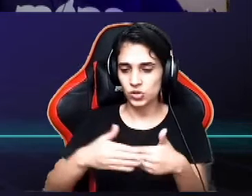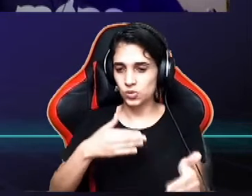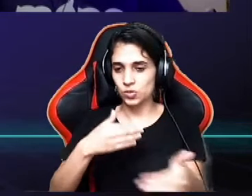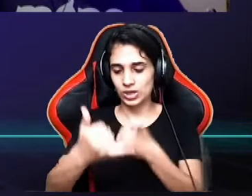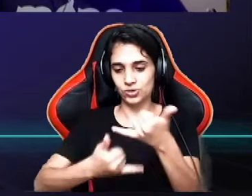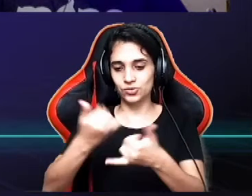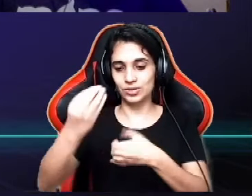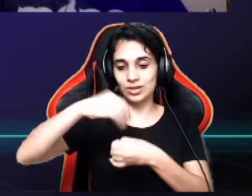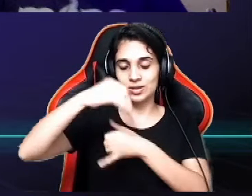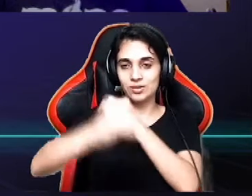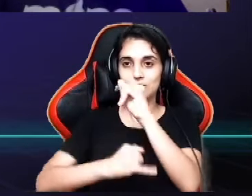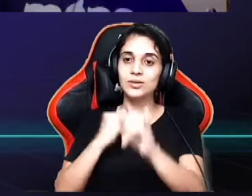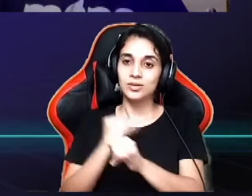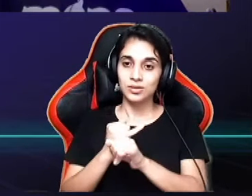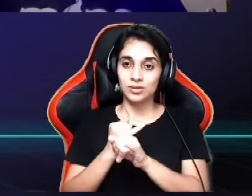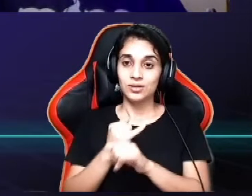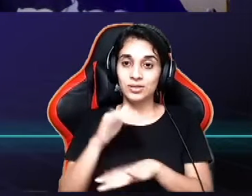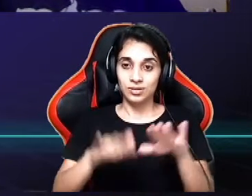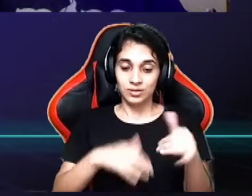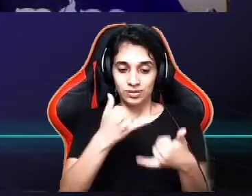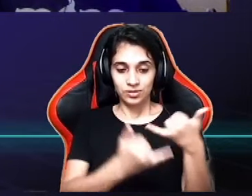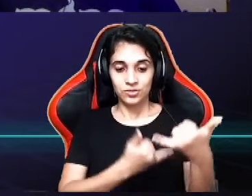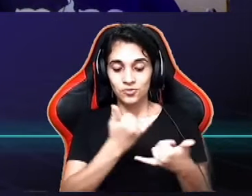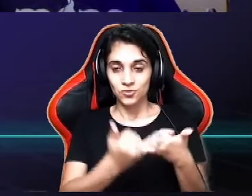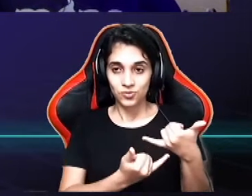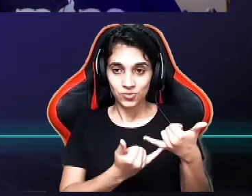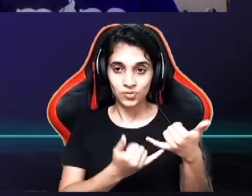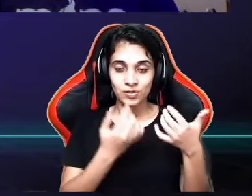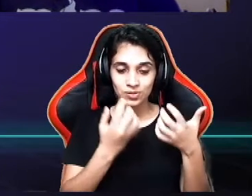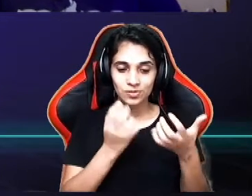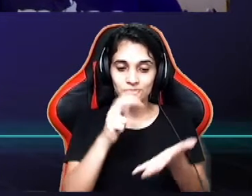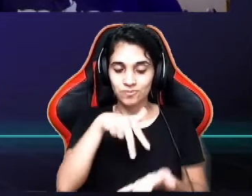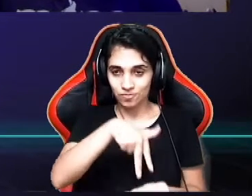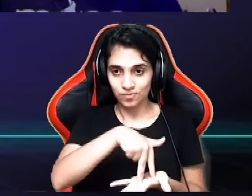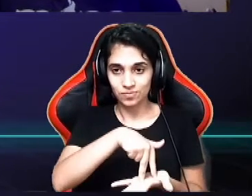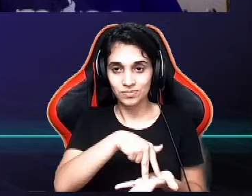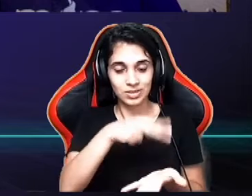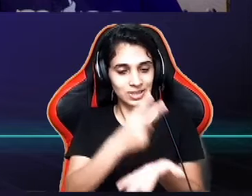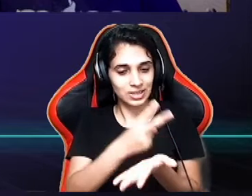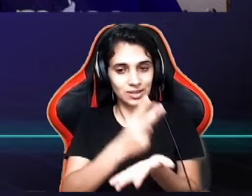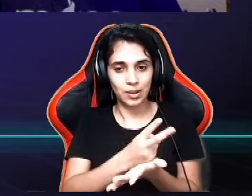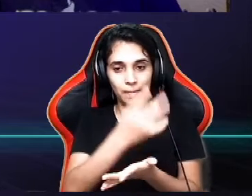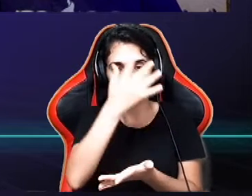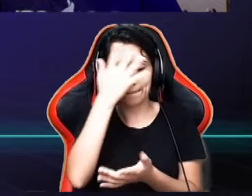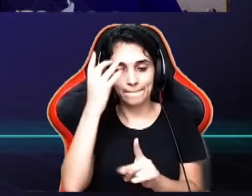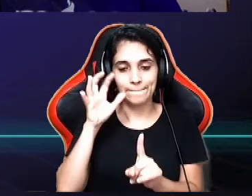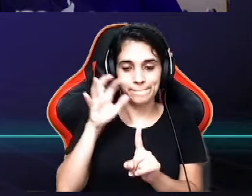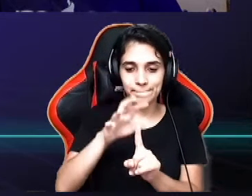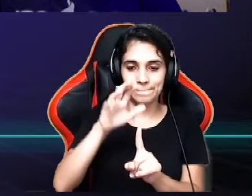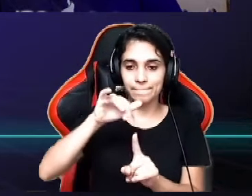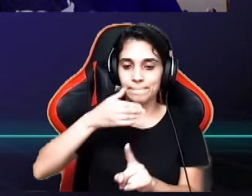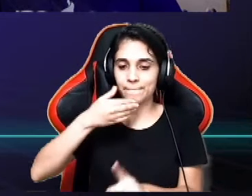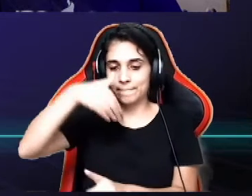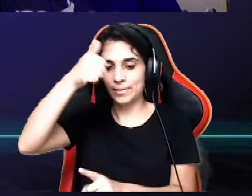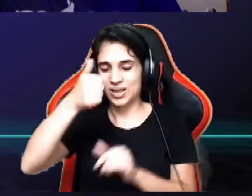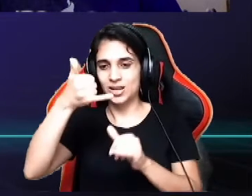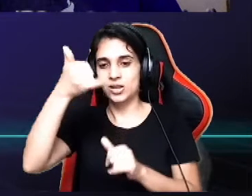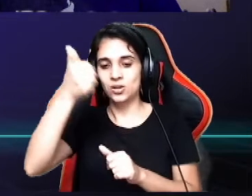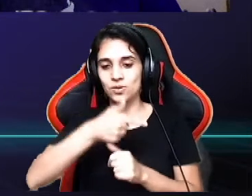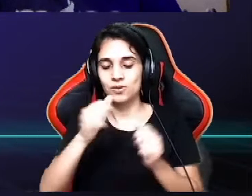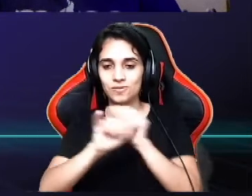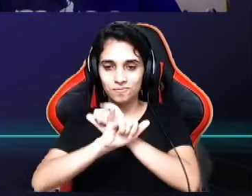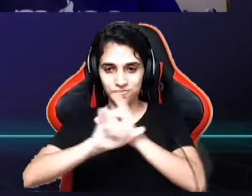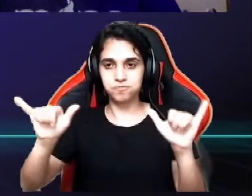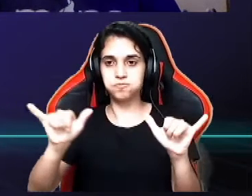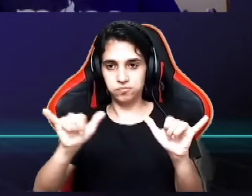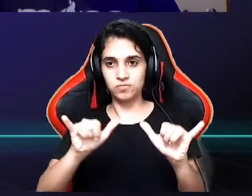influencers are the foundation of promoting any game on the internet, even though the game wants to position itself as a brand, but the influencers will